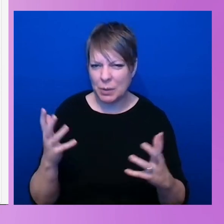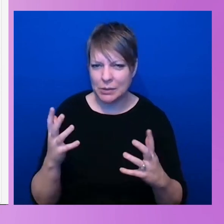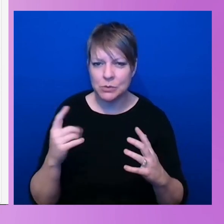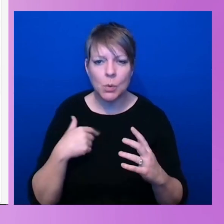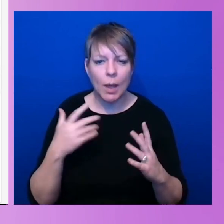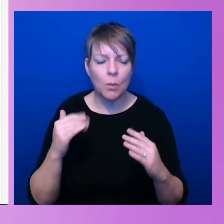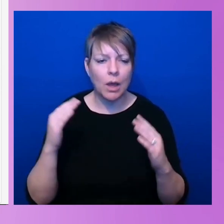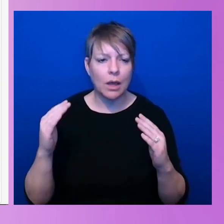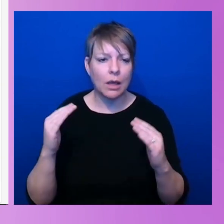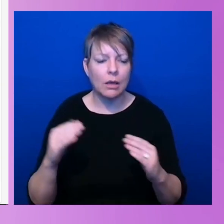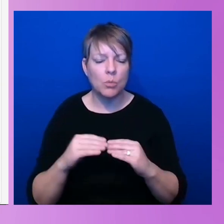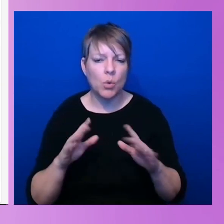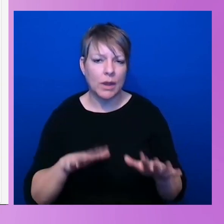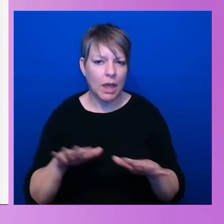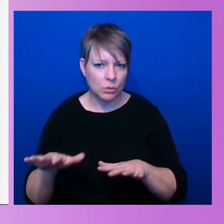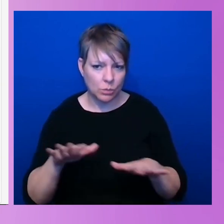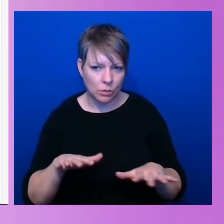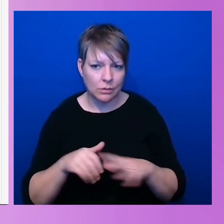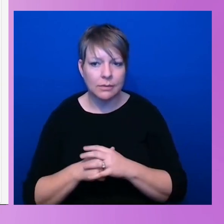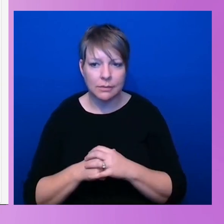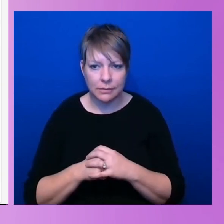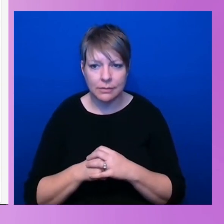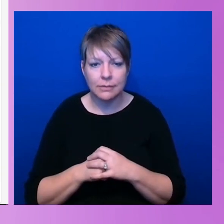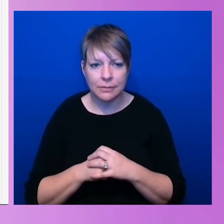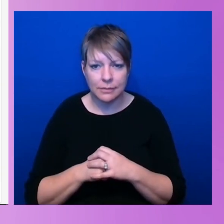more casual.